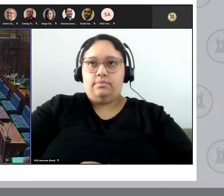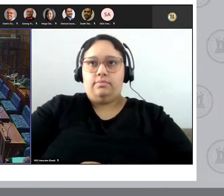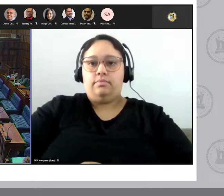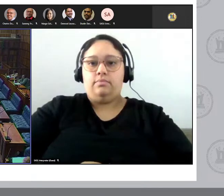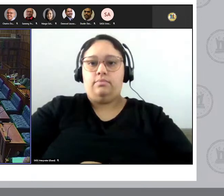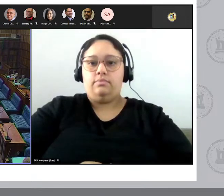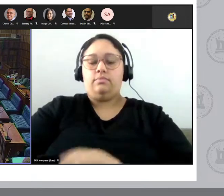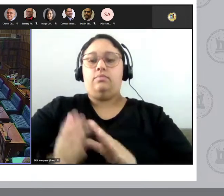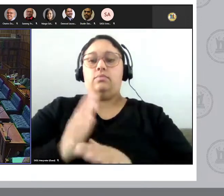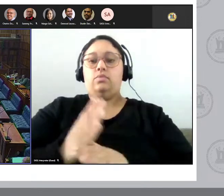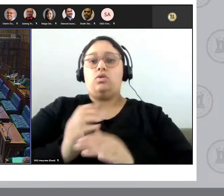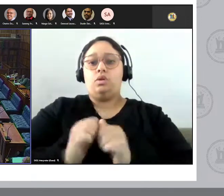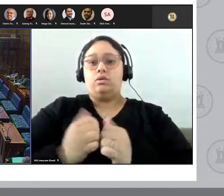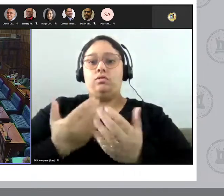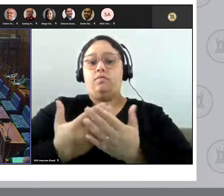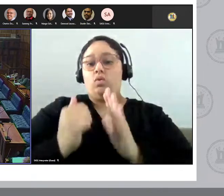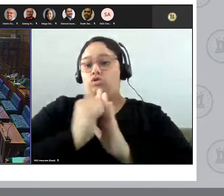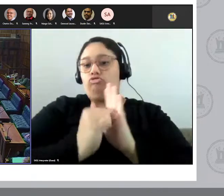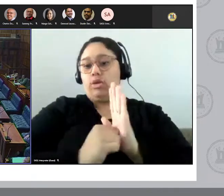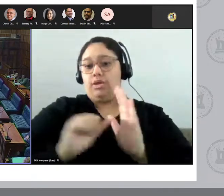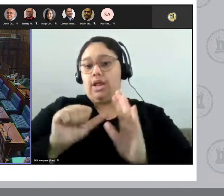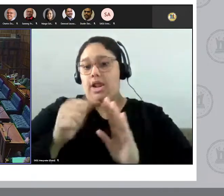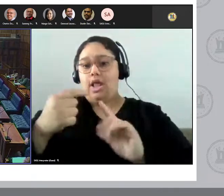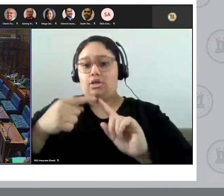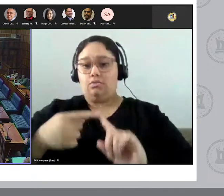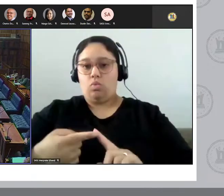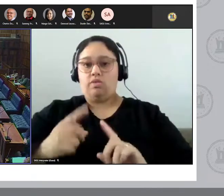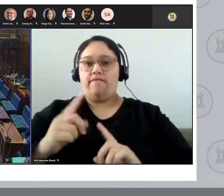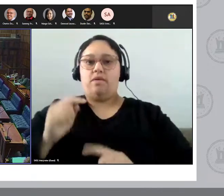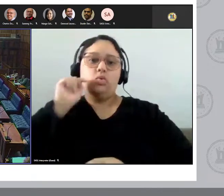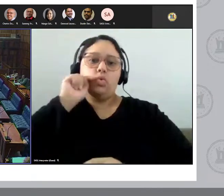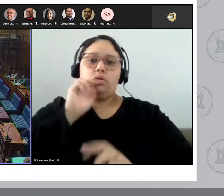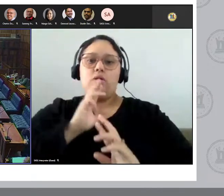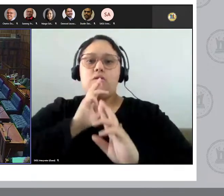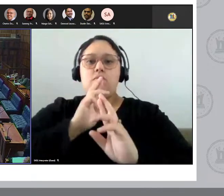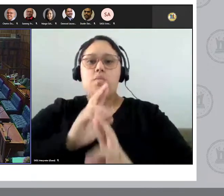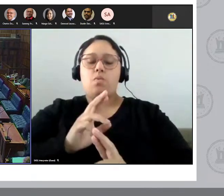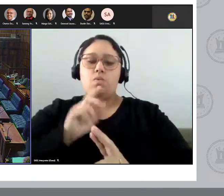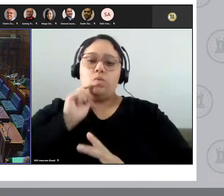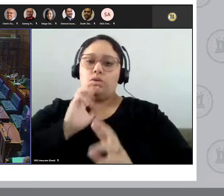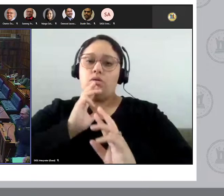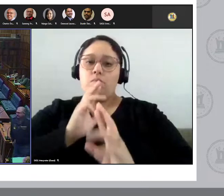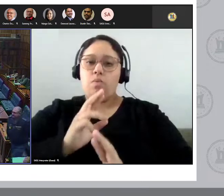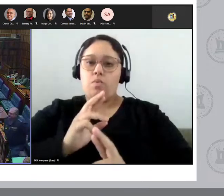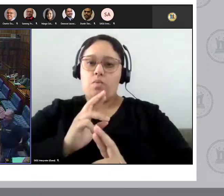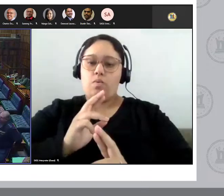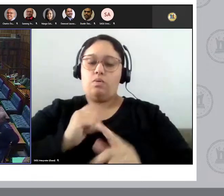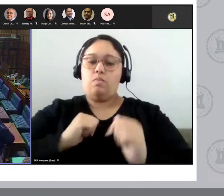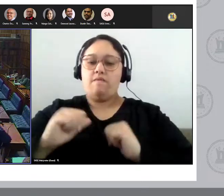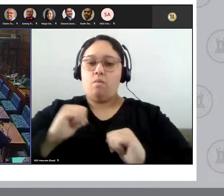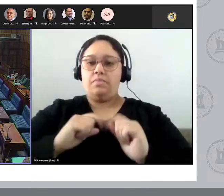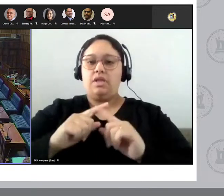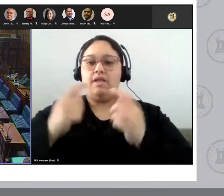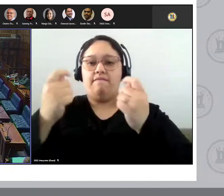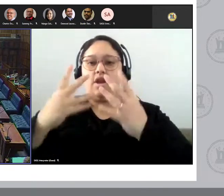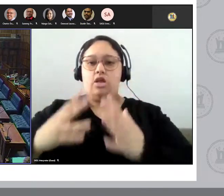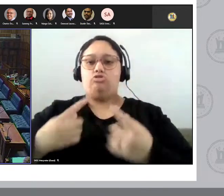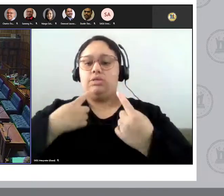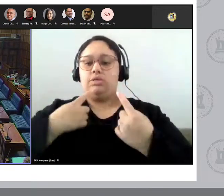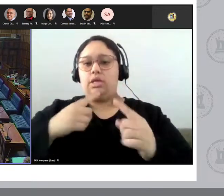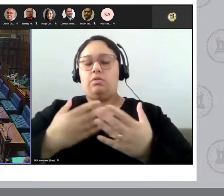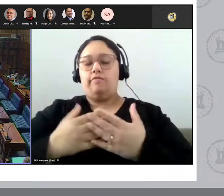Colleagues, in terms of the agenda, on our next point, the first quarterly performance report and financial statements for